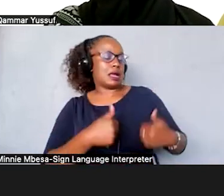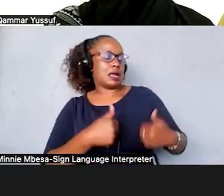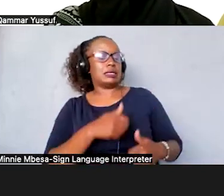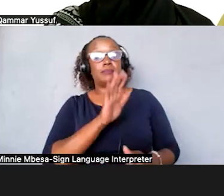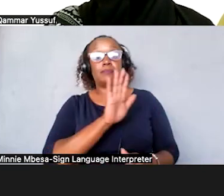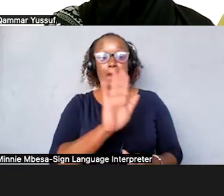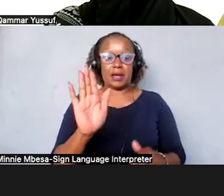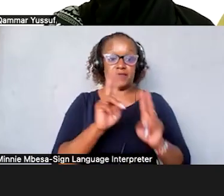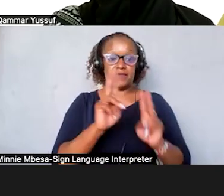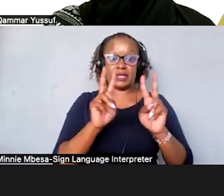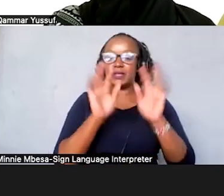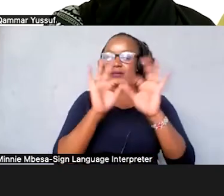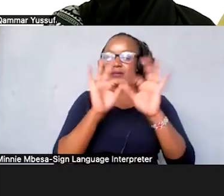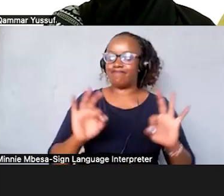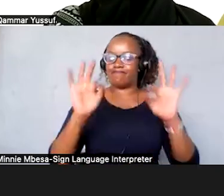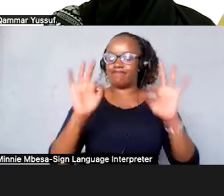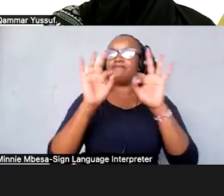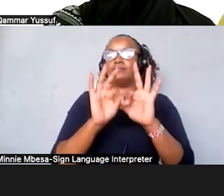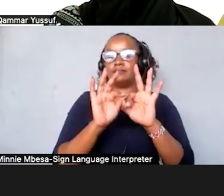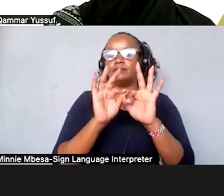for survivors to be,